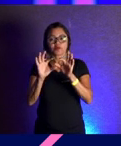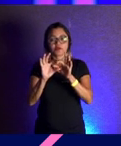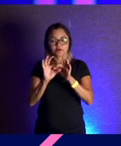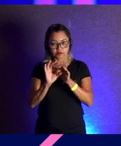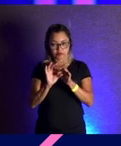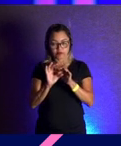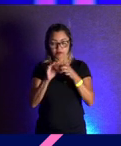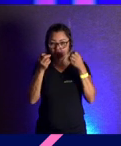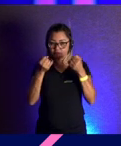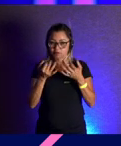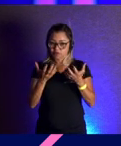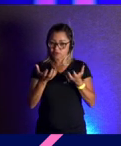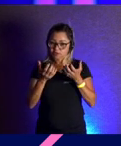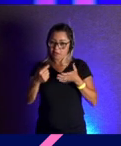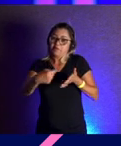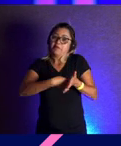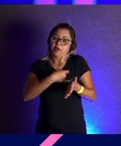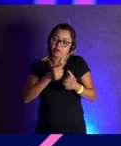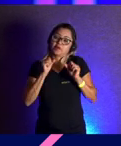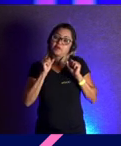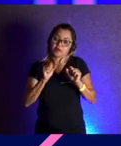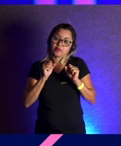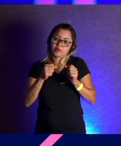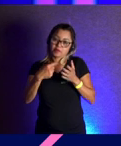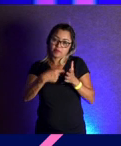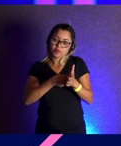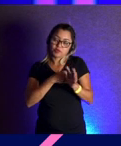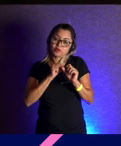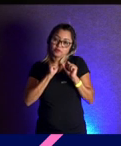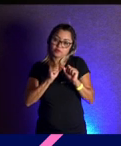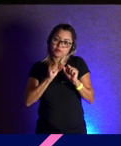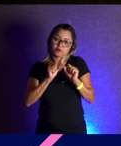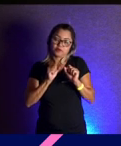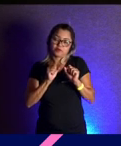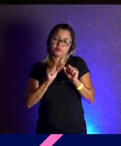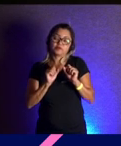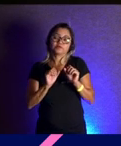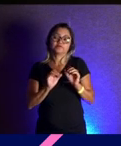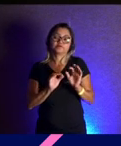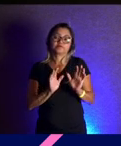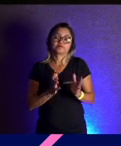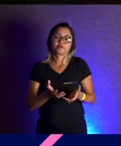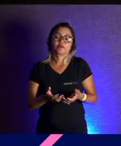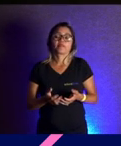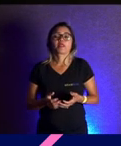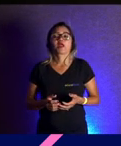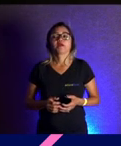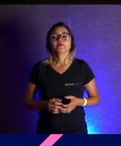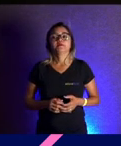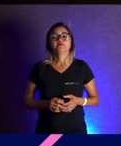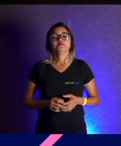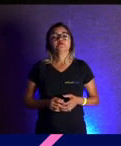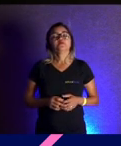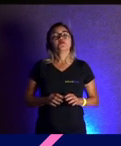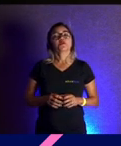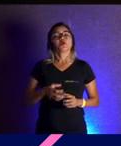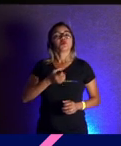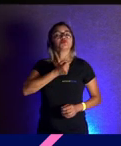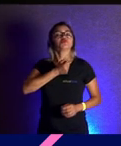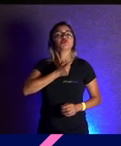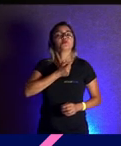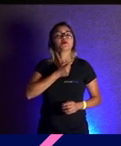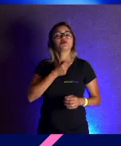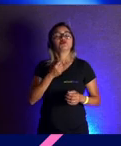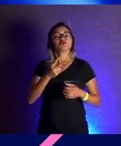that. We determine which guests are in both lists. And from that duplicated list, we will call